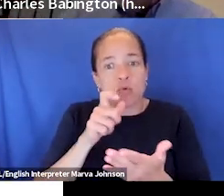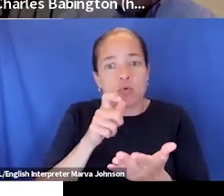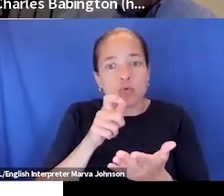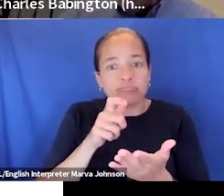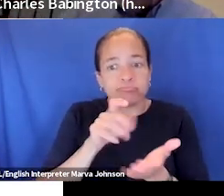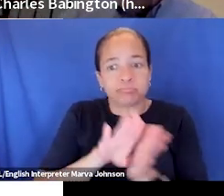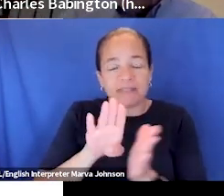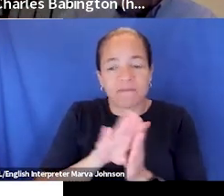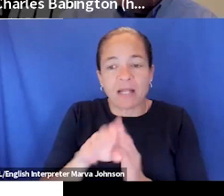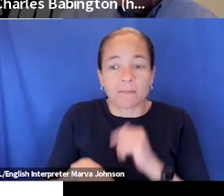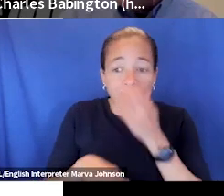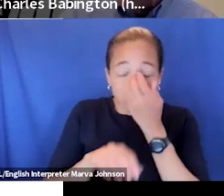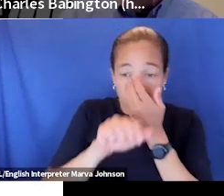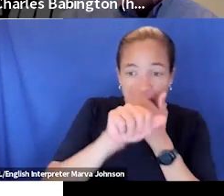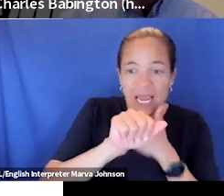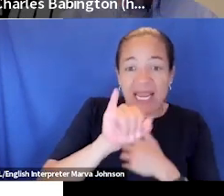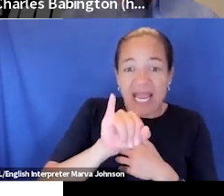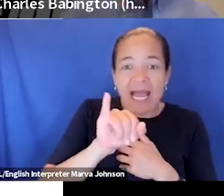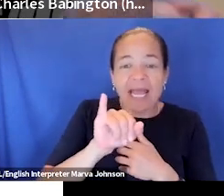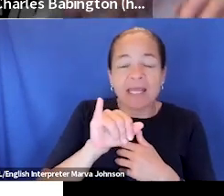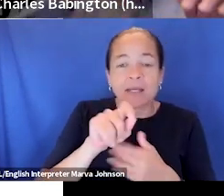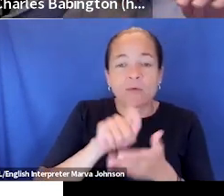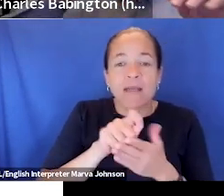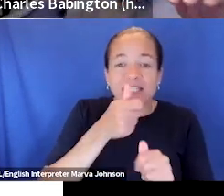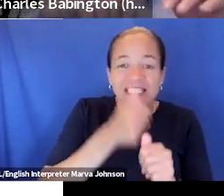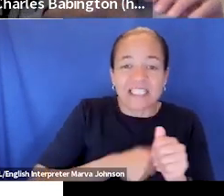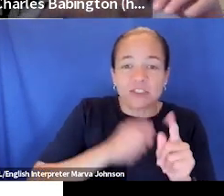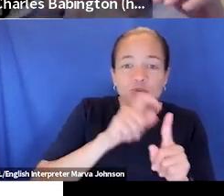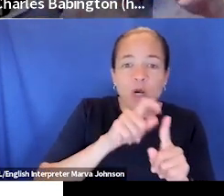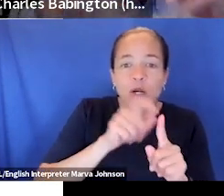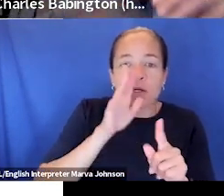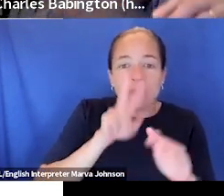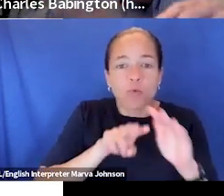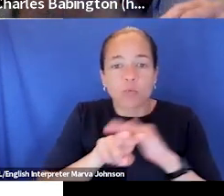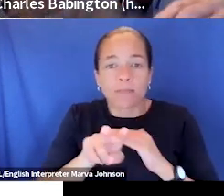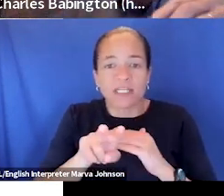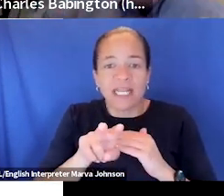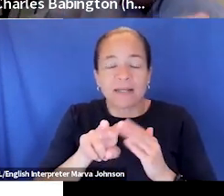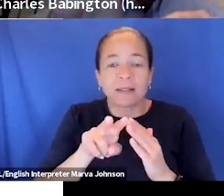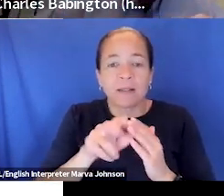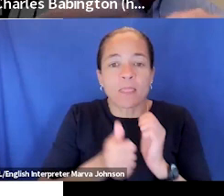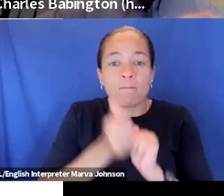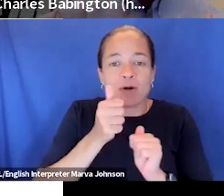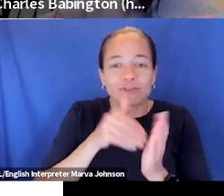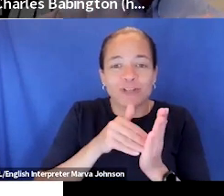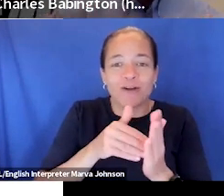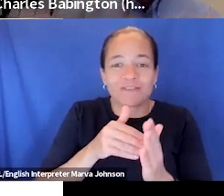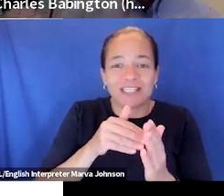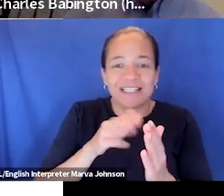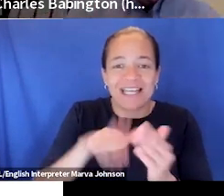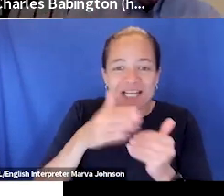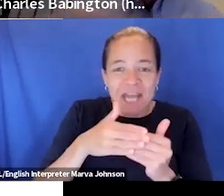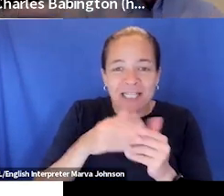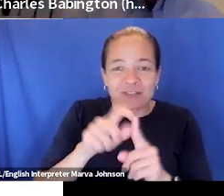that for each word, it predicts what would be the most often used next word. That's how it does it.